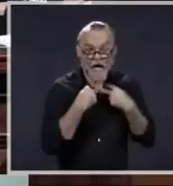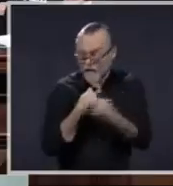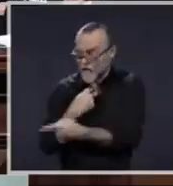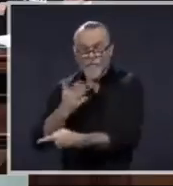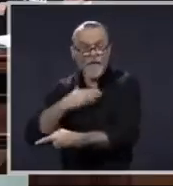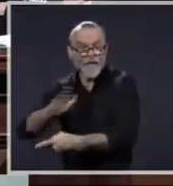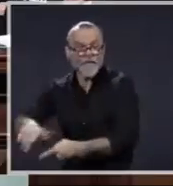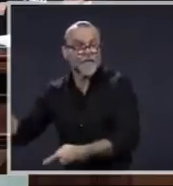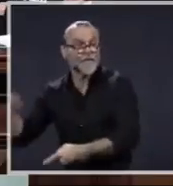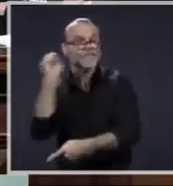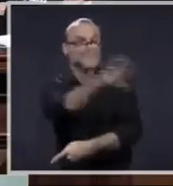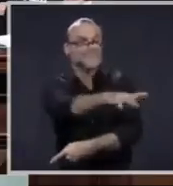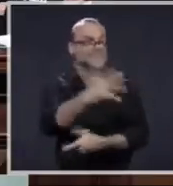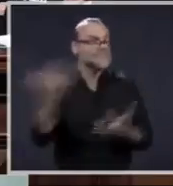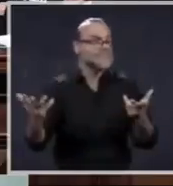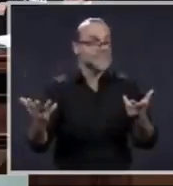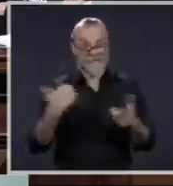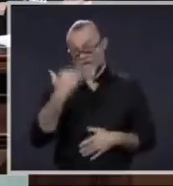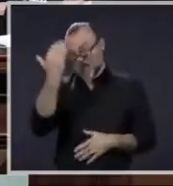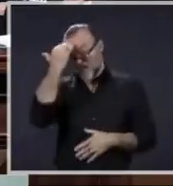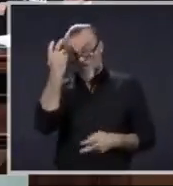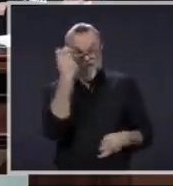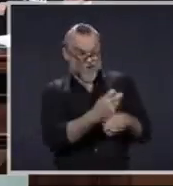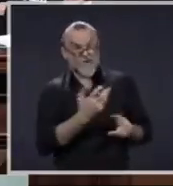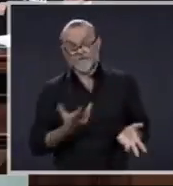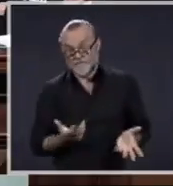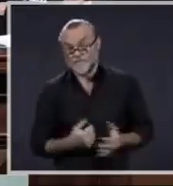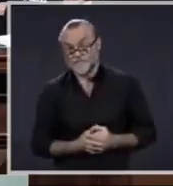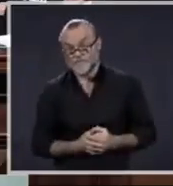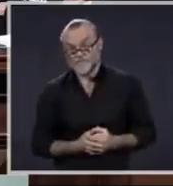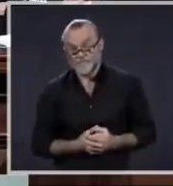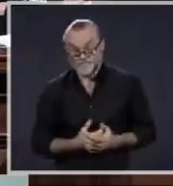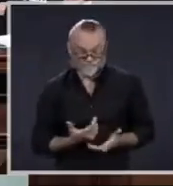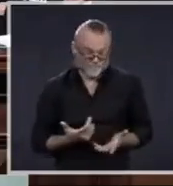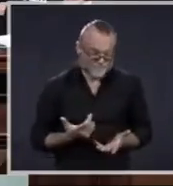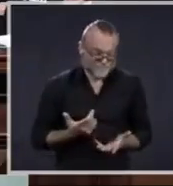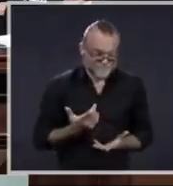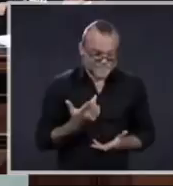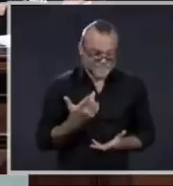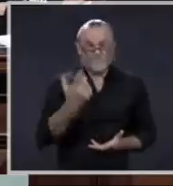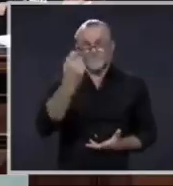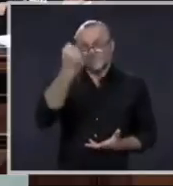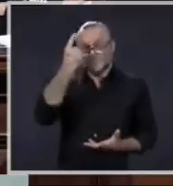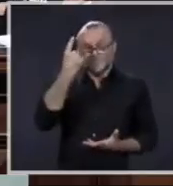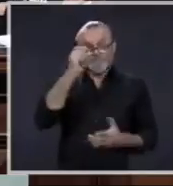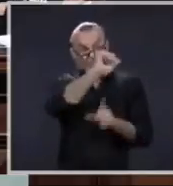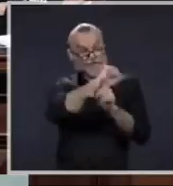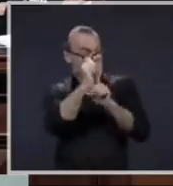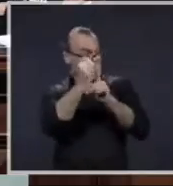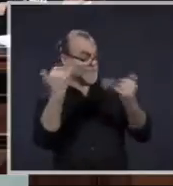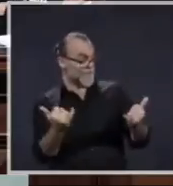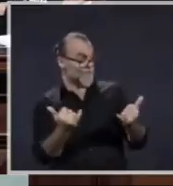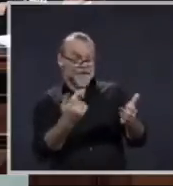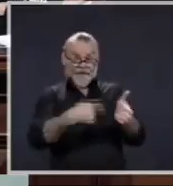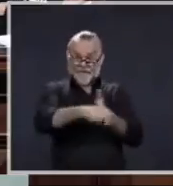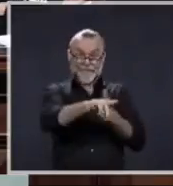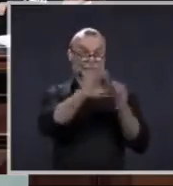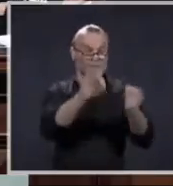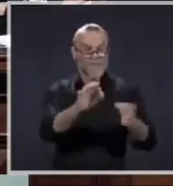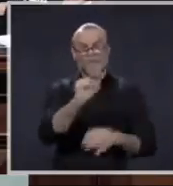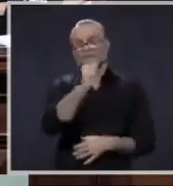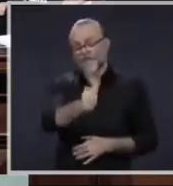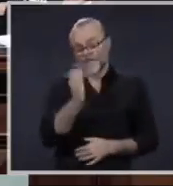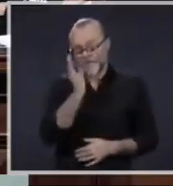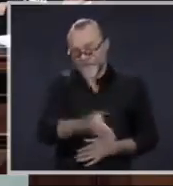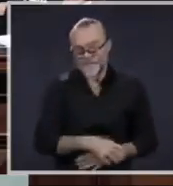various groups that now cannot meet could theoretically meet. I know in some provinces they're saying this